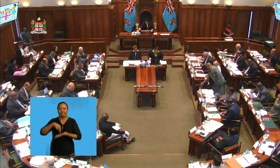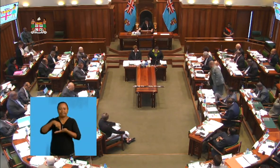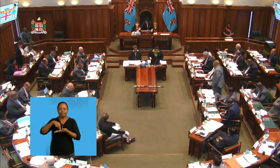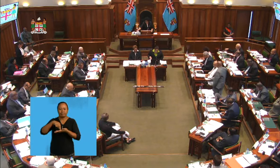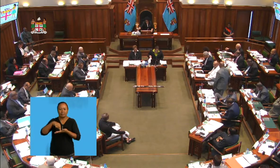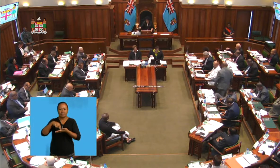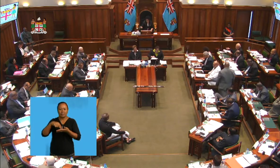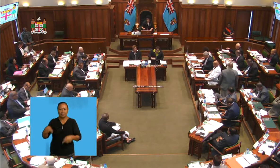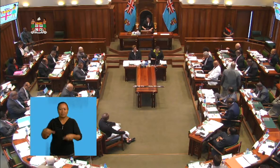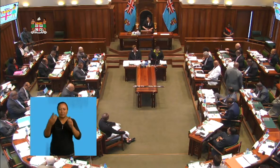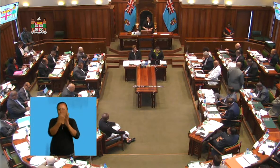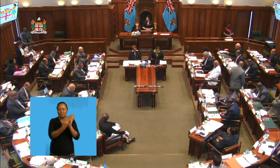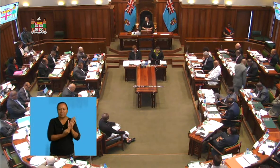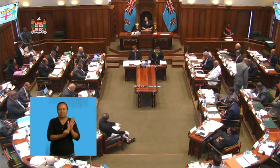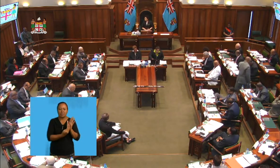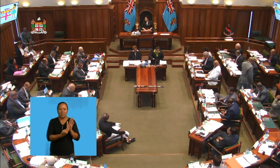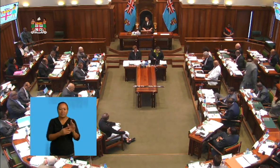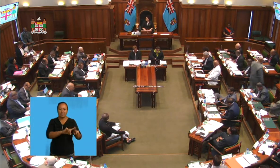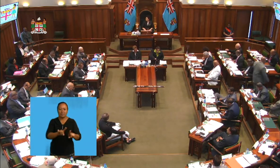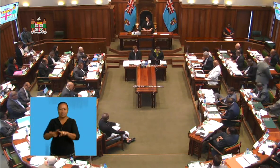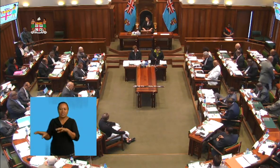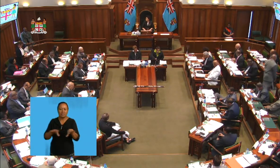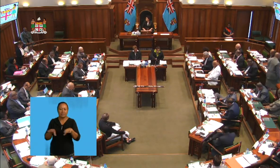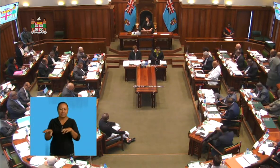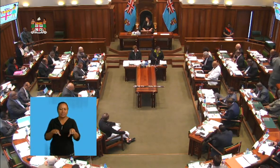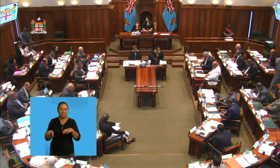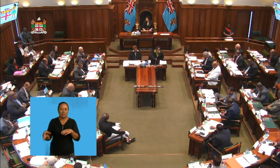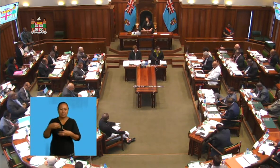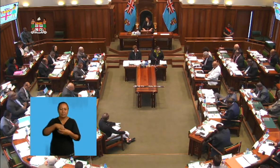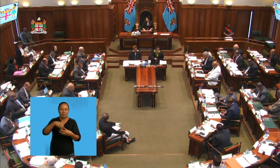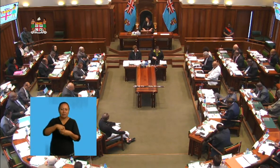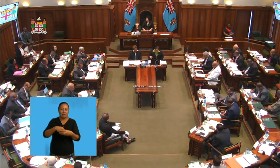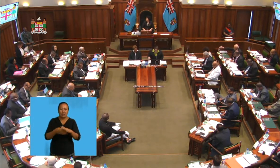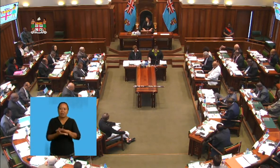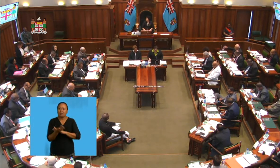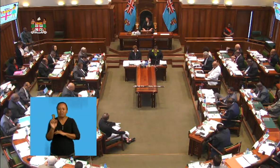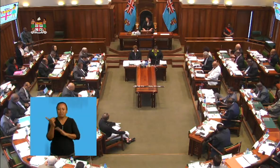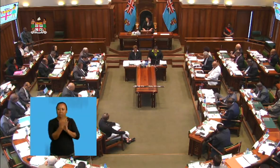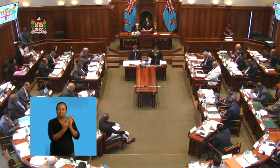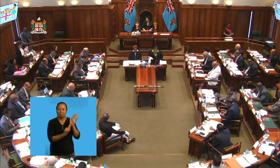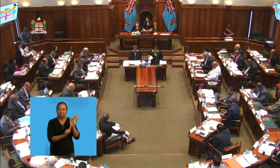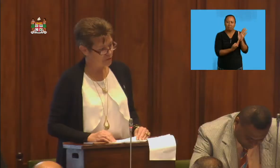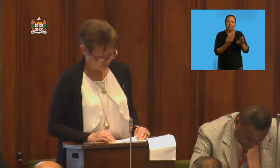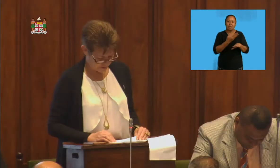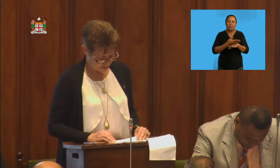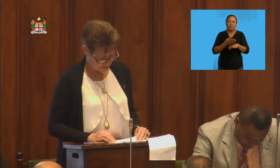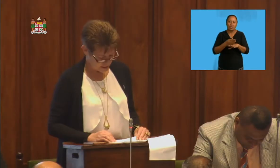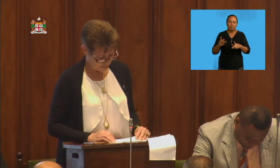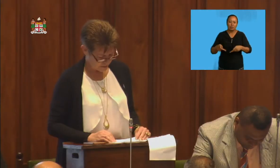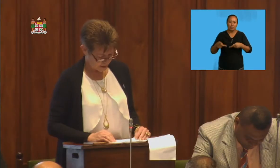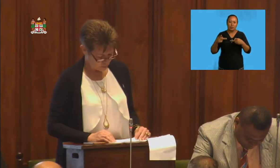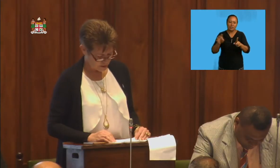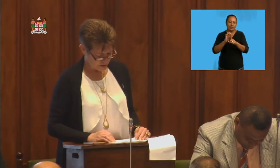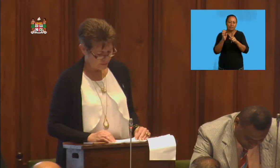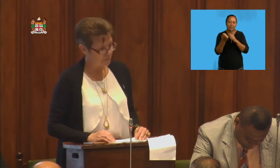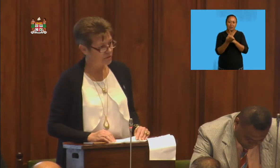in particular of the activities to be undertaken under the budget allocated to the newly proposed Ministry of Environment